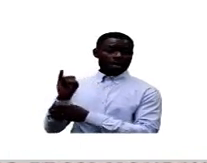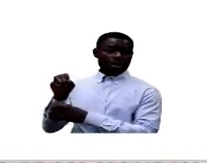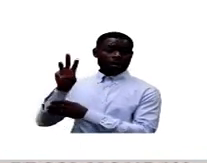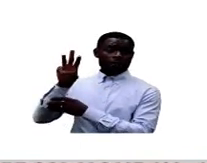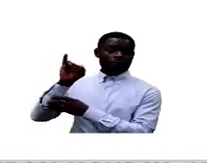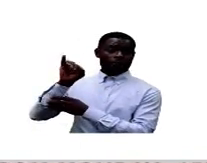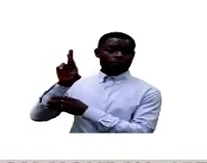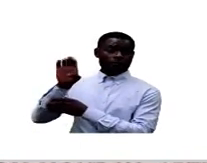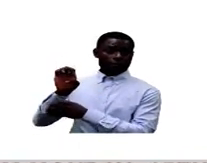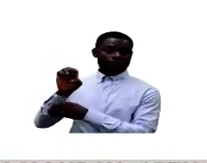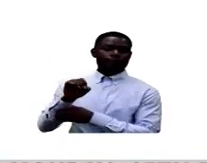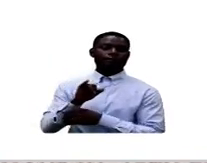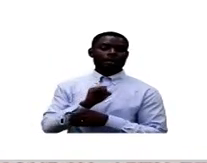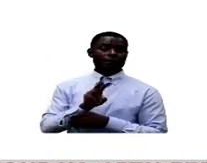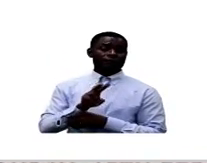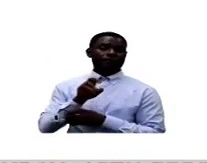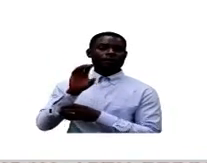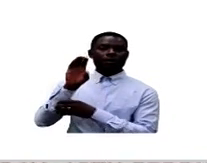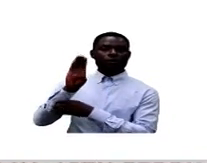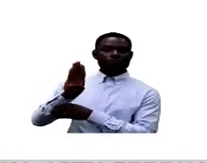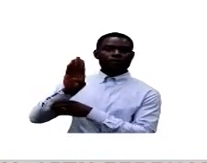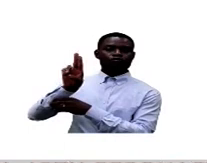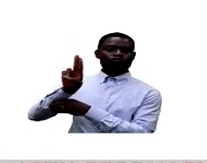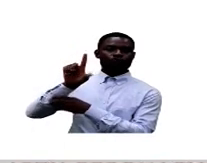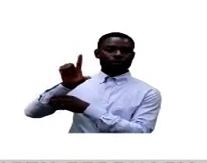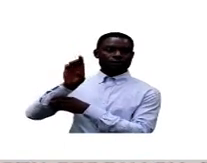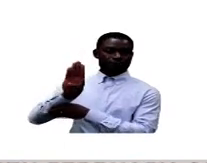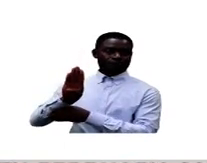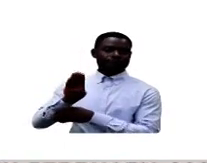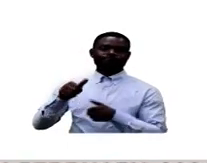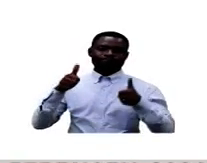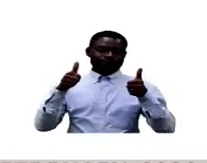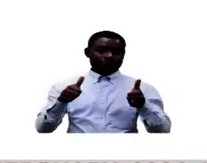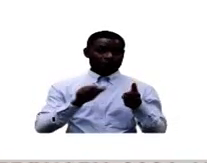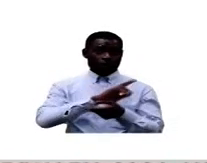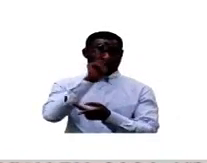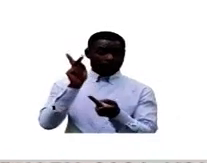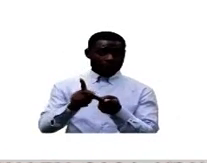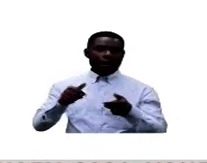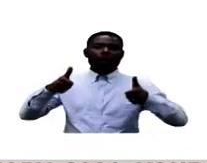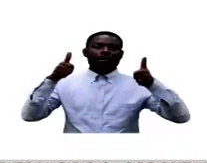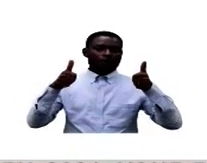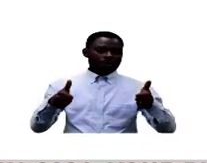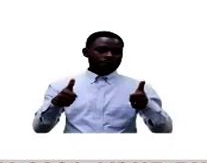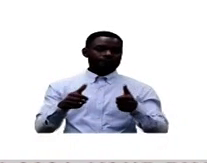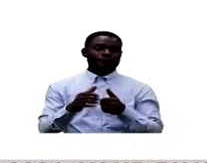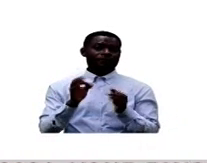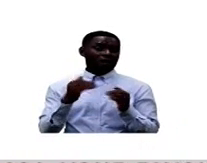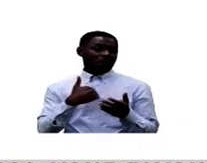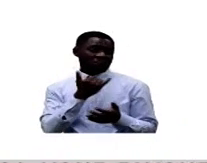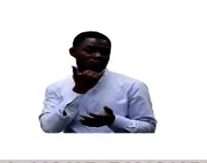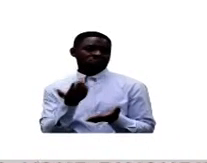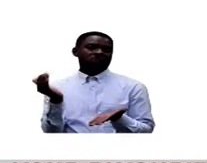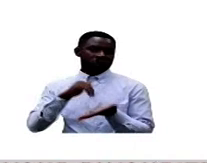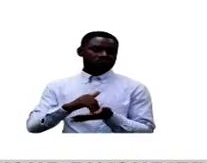So if you are able to do it, thumbs up. If you have some corrections, make sure you do your correction for me. Well done.